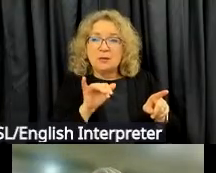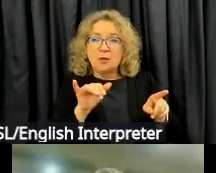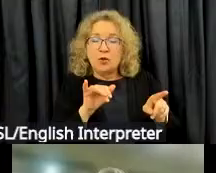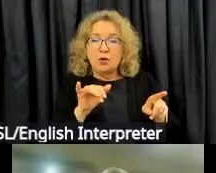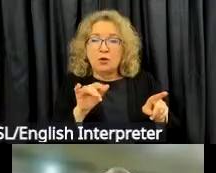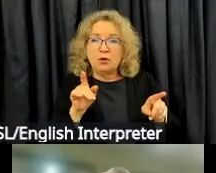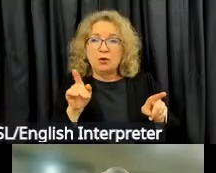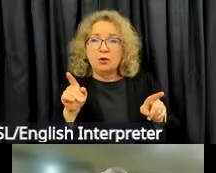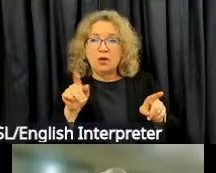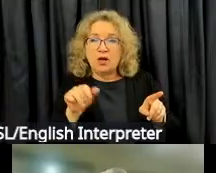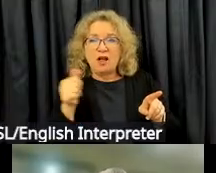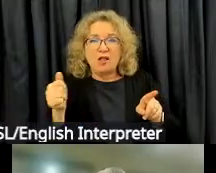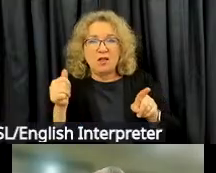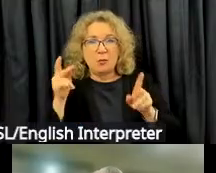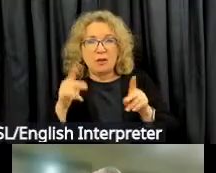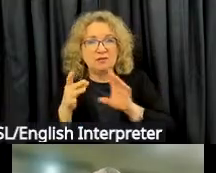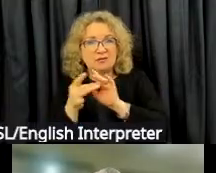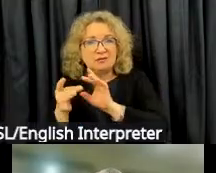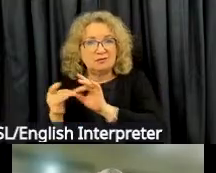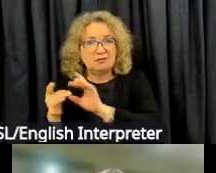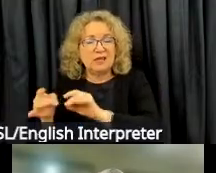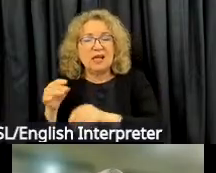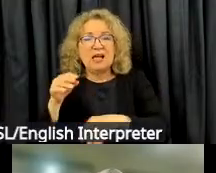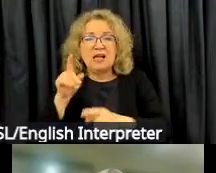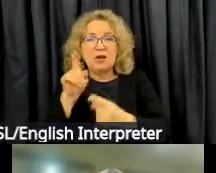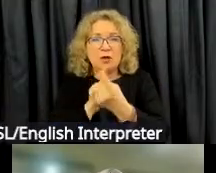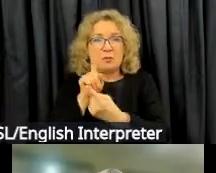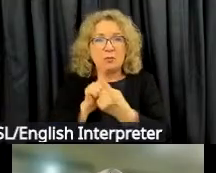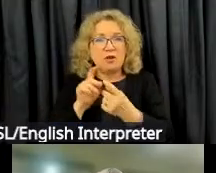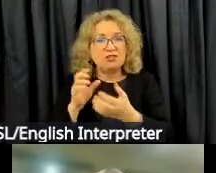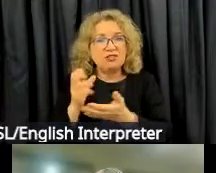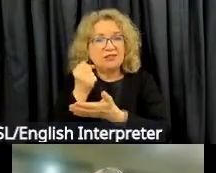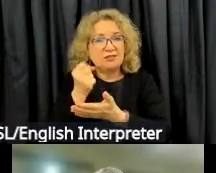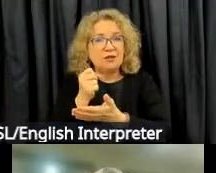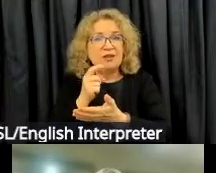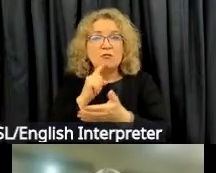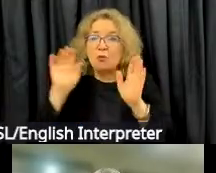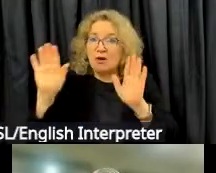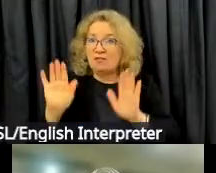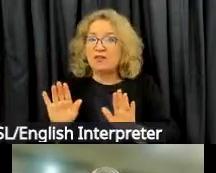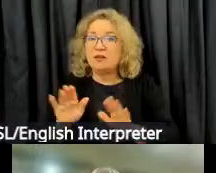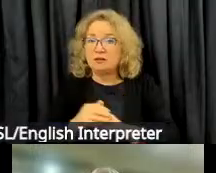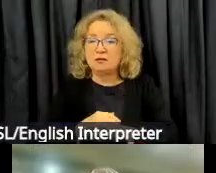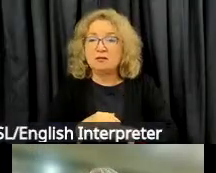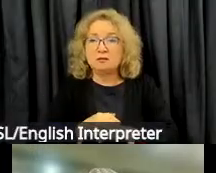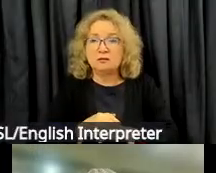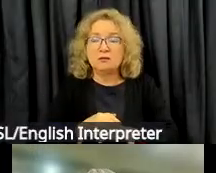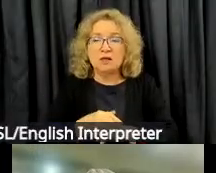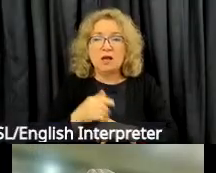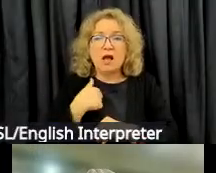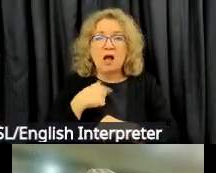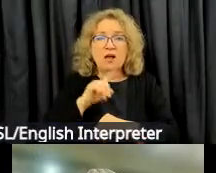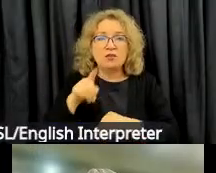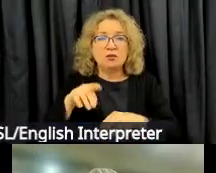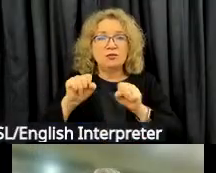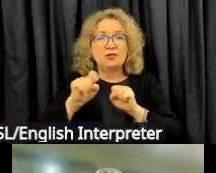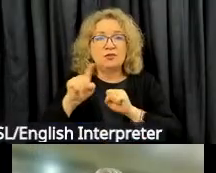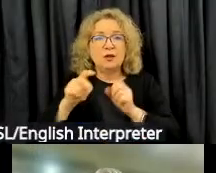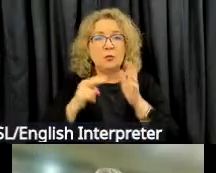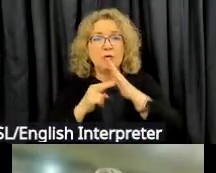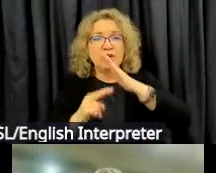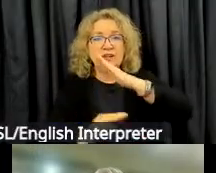of the previous speakers have said, the in-person opportunities were really wonderful. I went on the bridge tour, which